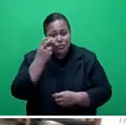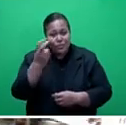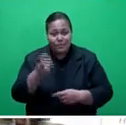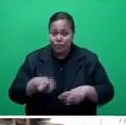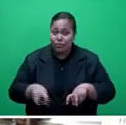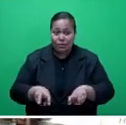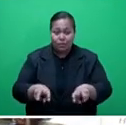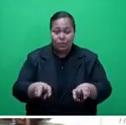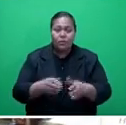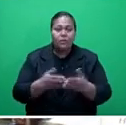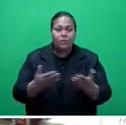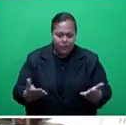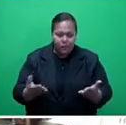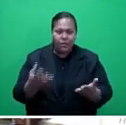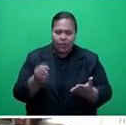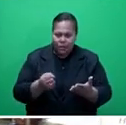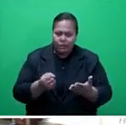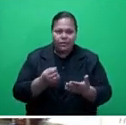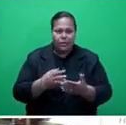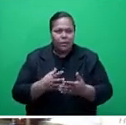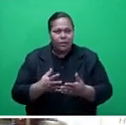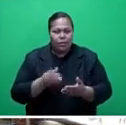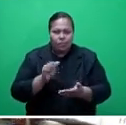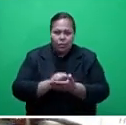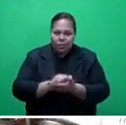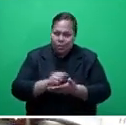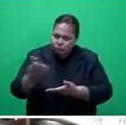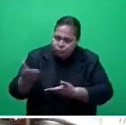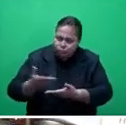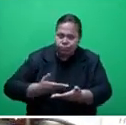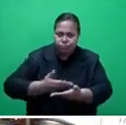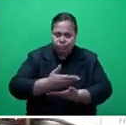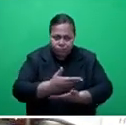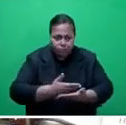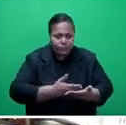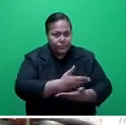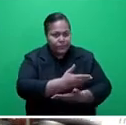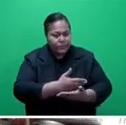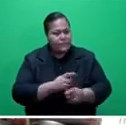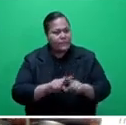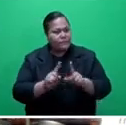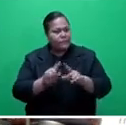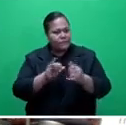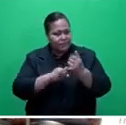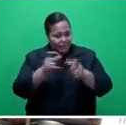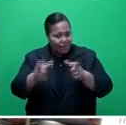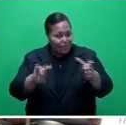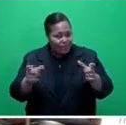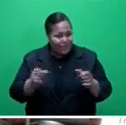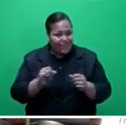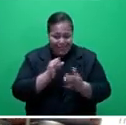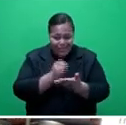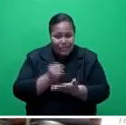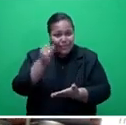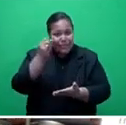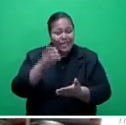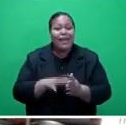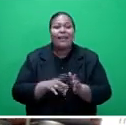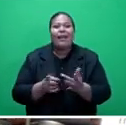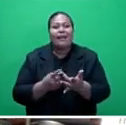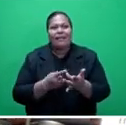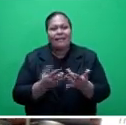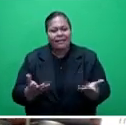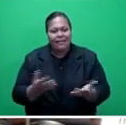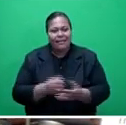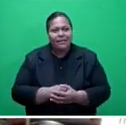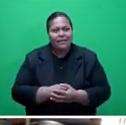extensive sectoral and one-on-one consultations with industry stakeholders such as the Fiji Commerce and Employers